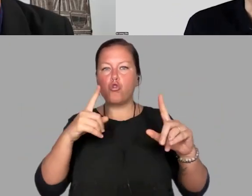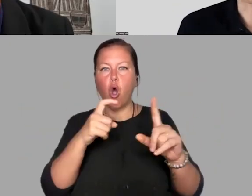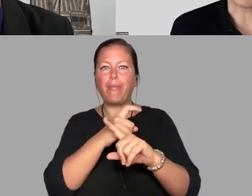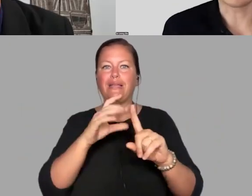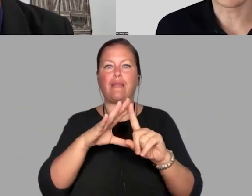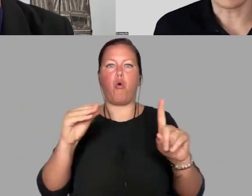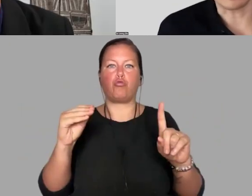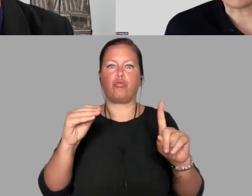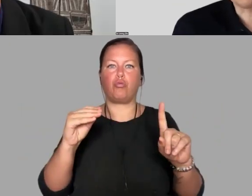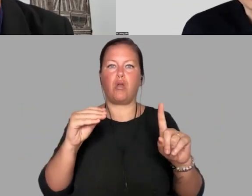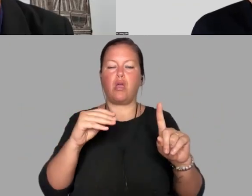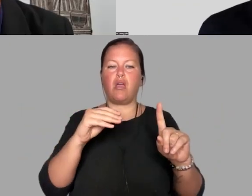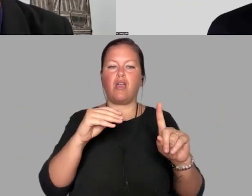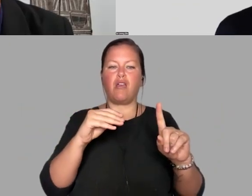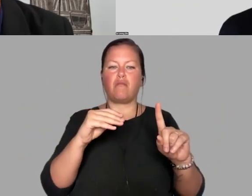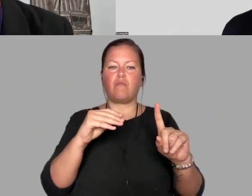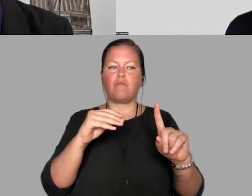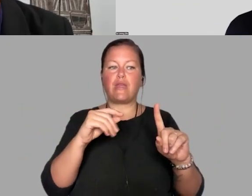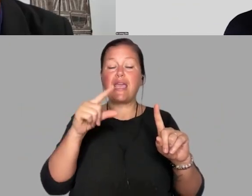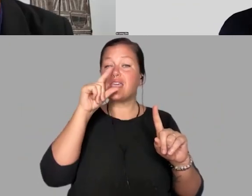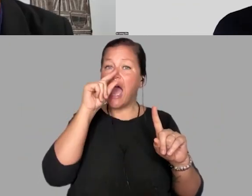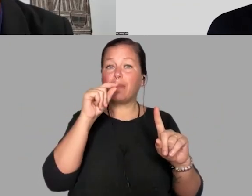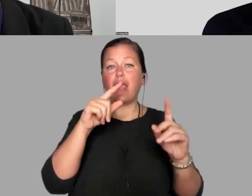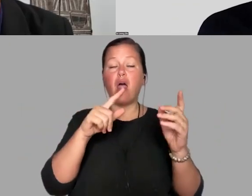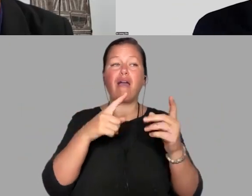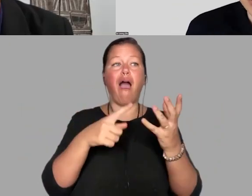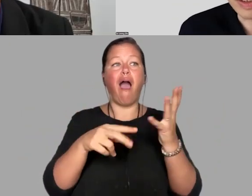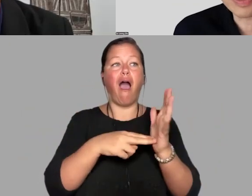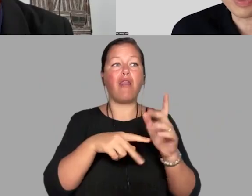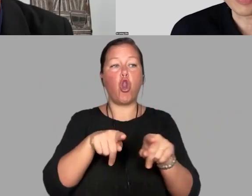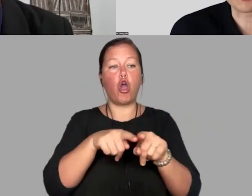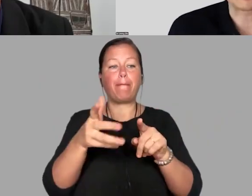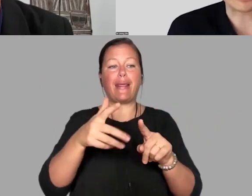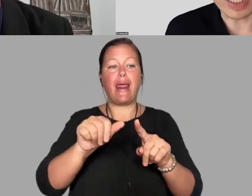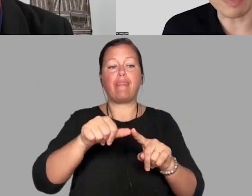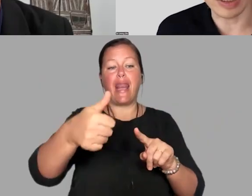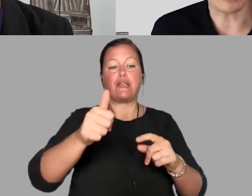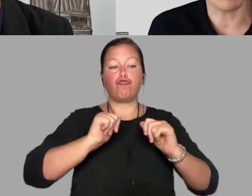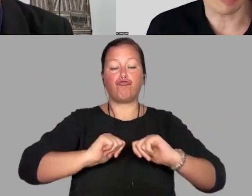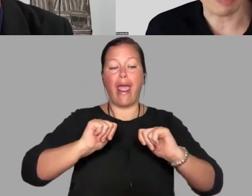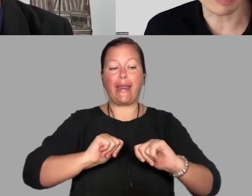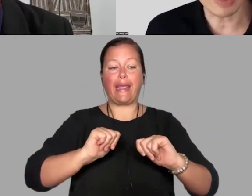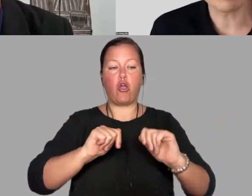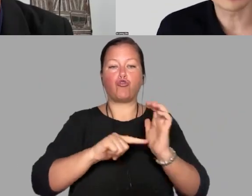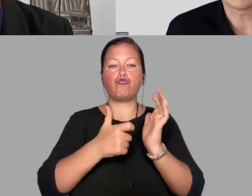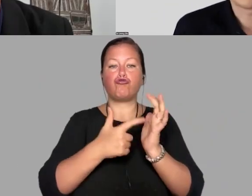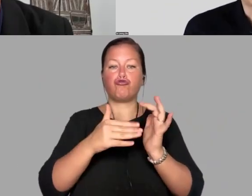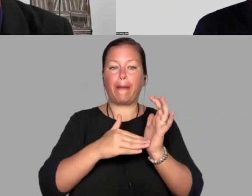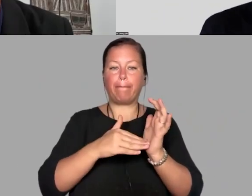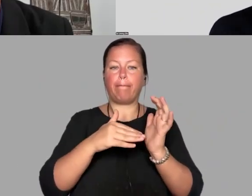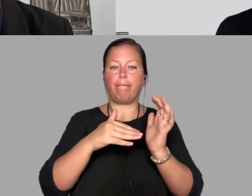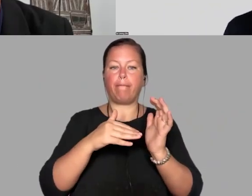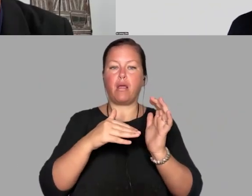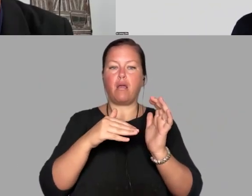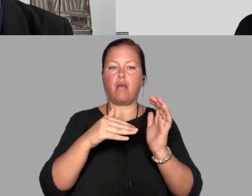continuously retrained. So it could be unlearned, just meaning in the next training round, when we train again, especially from ground up,